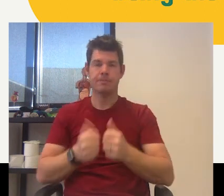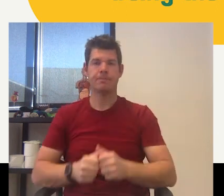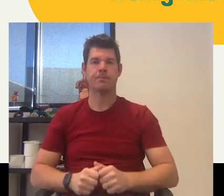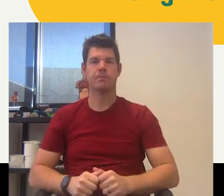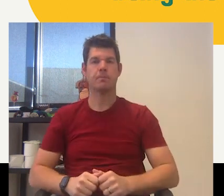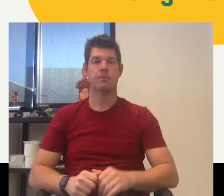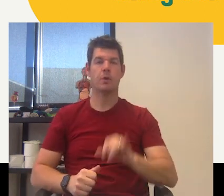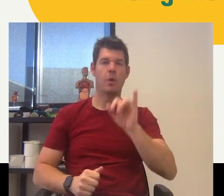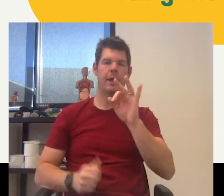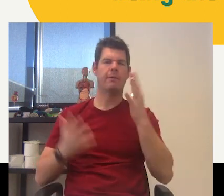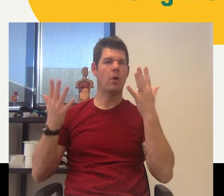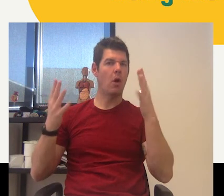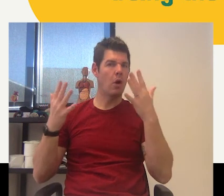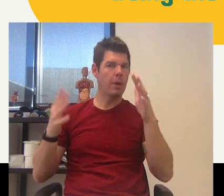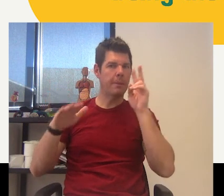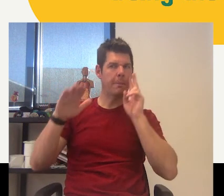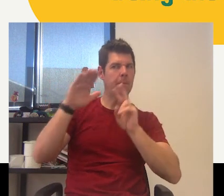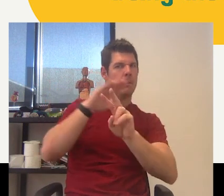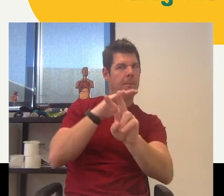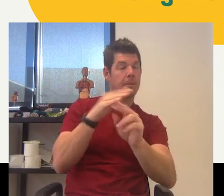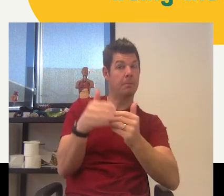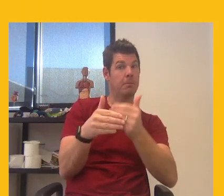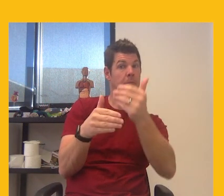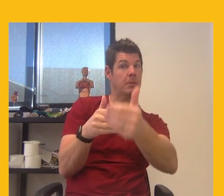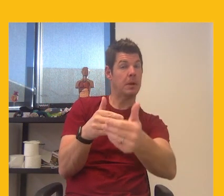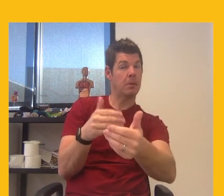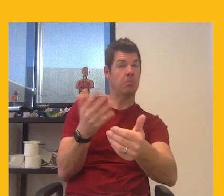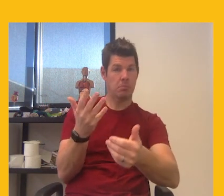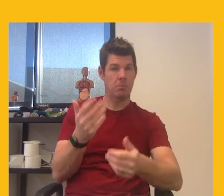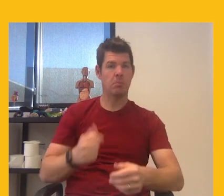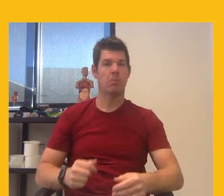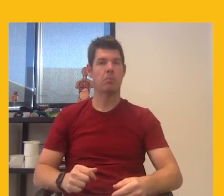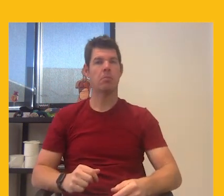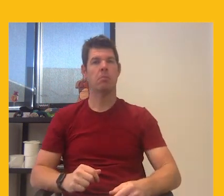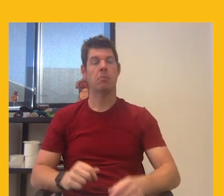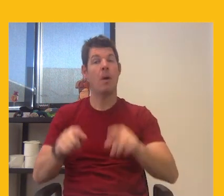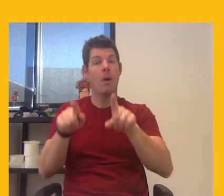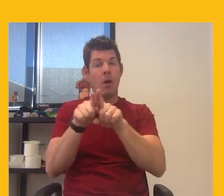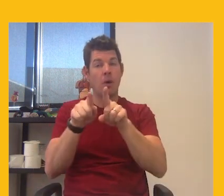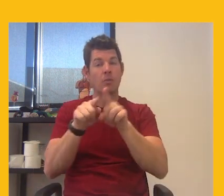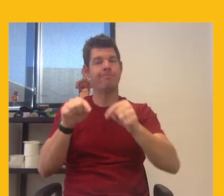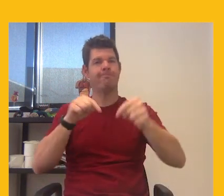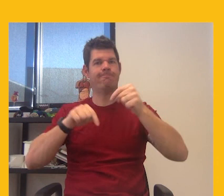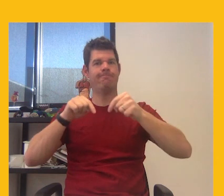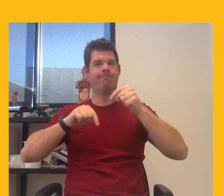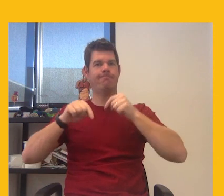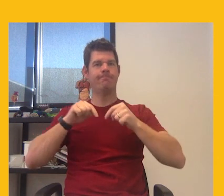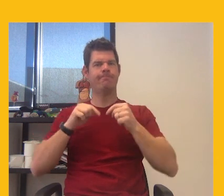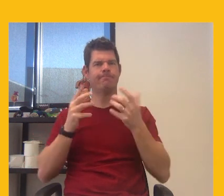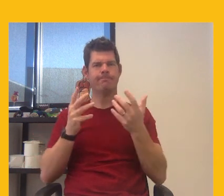into where we're going to be going next, that's what we would have. Thing is, if we go back to this idea